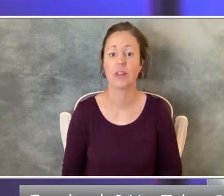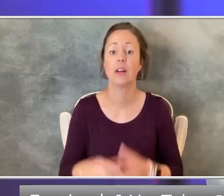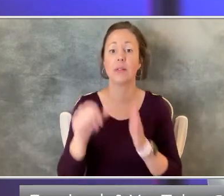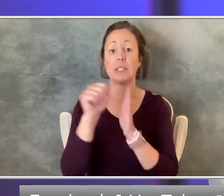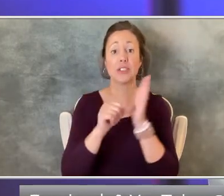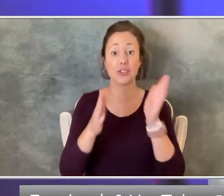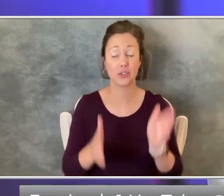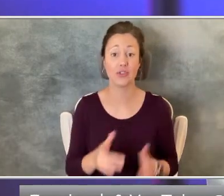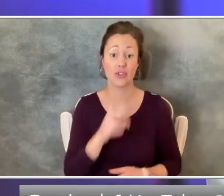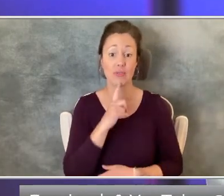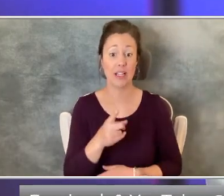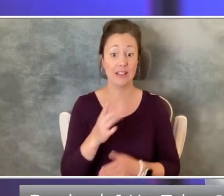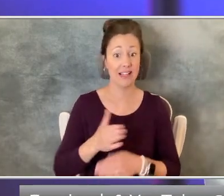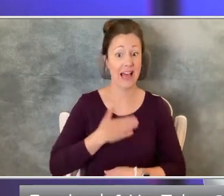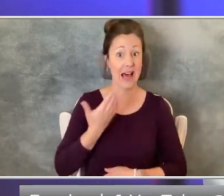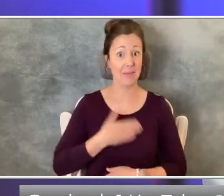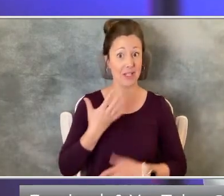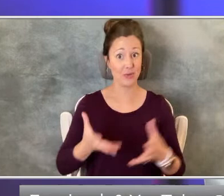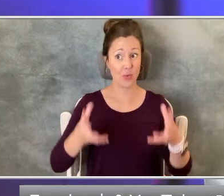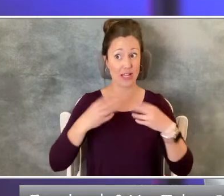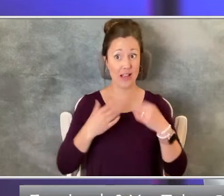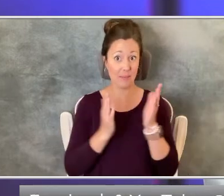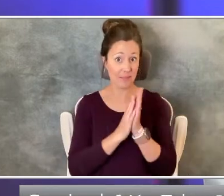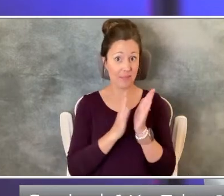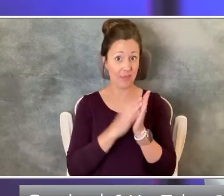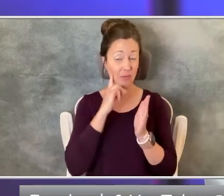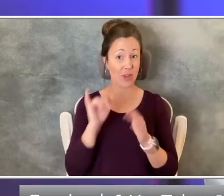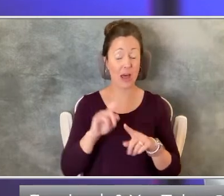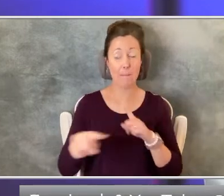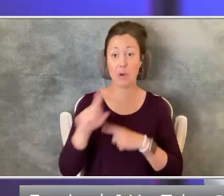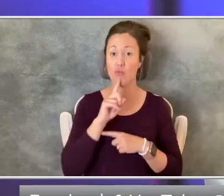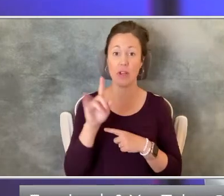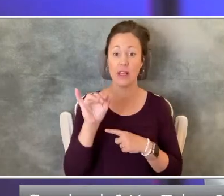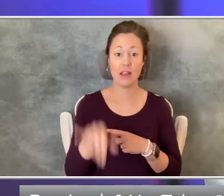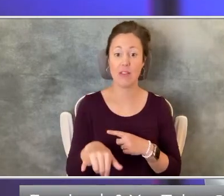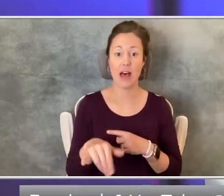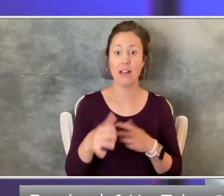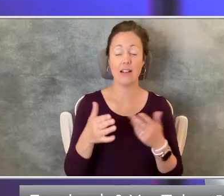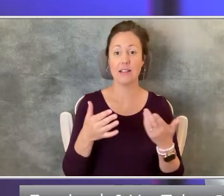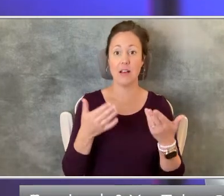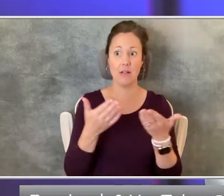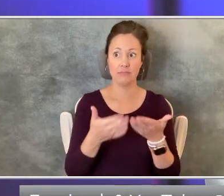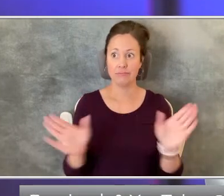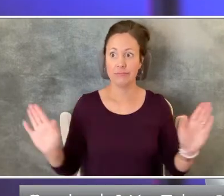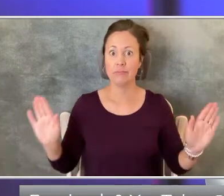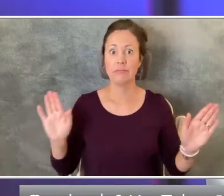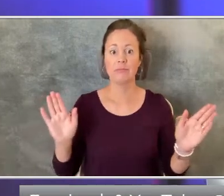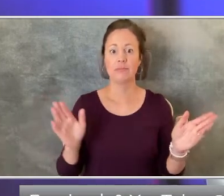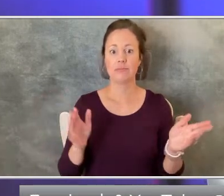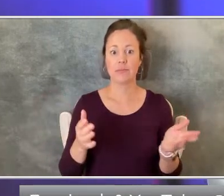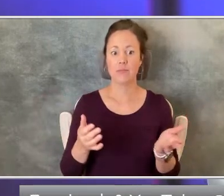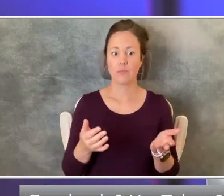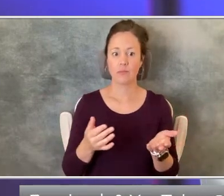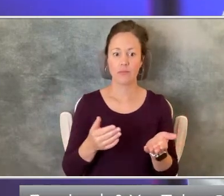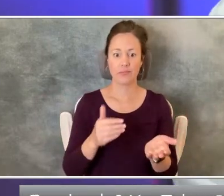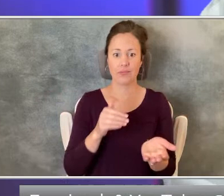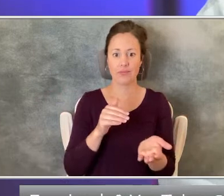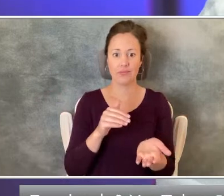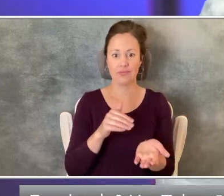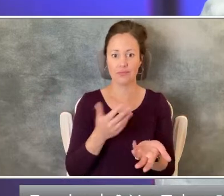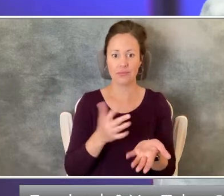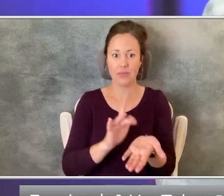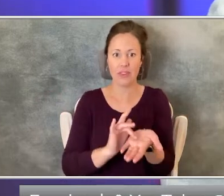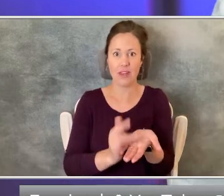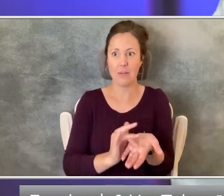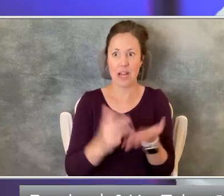but to be honest, this is largely a medical disease, and the fact that Gene has done so well is because of